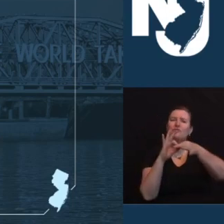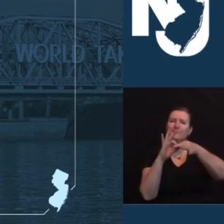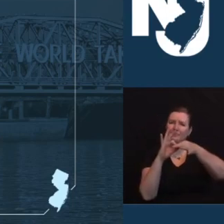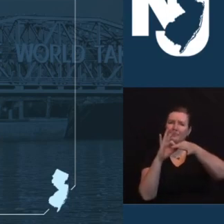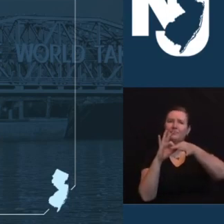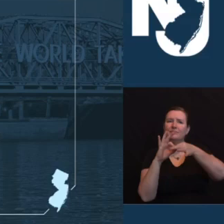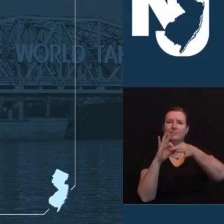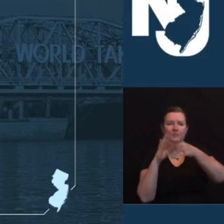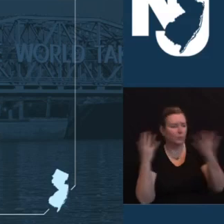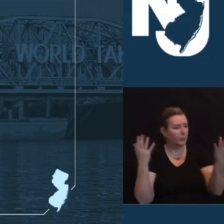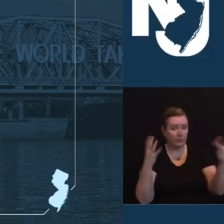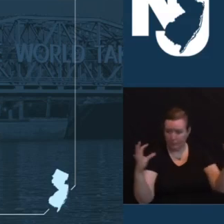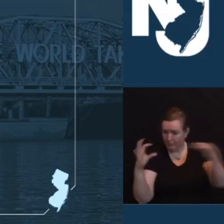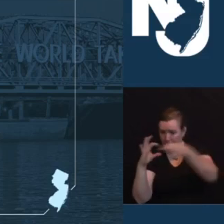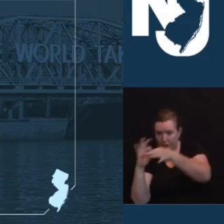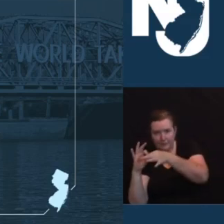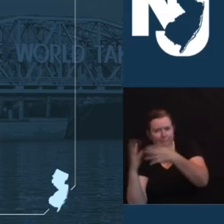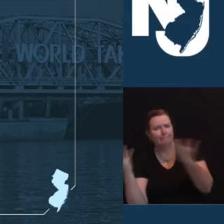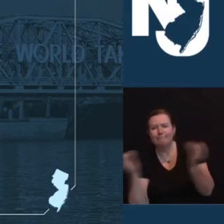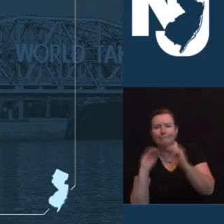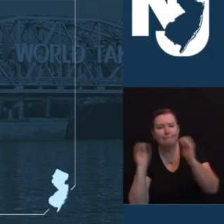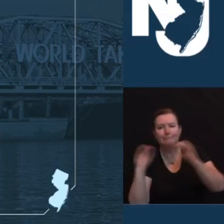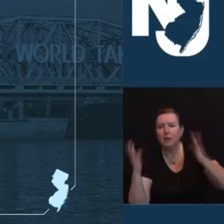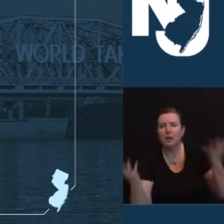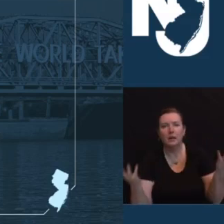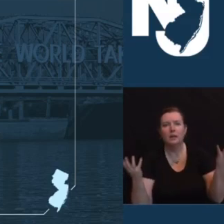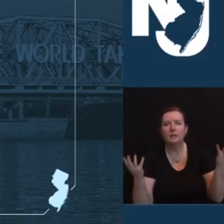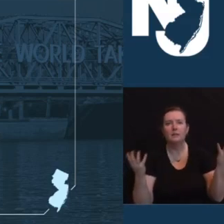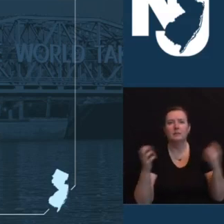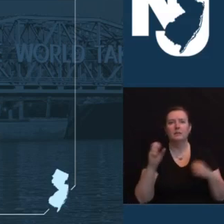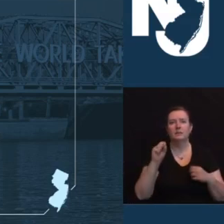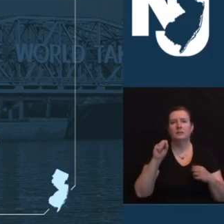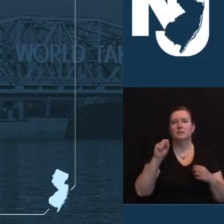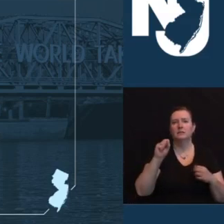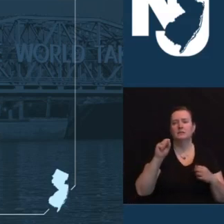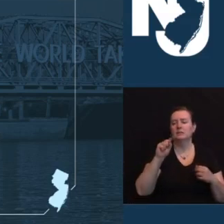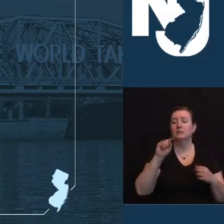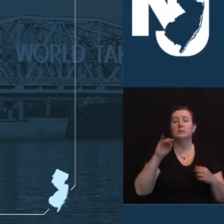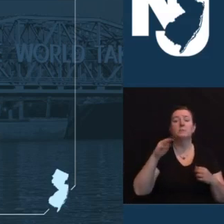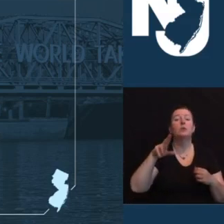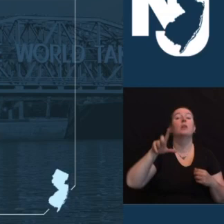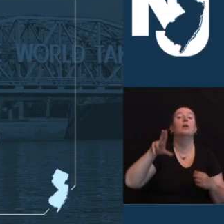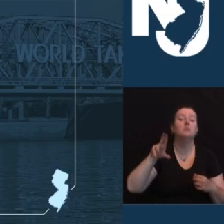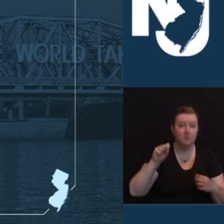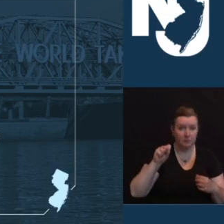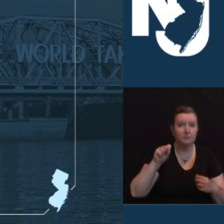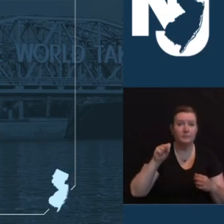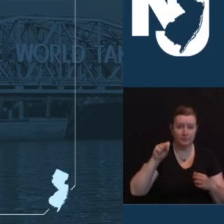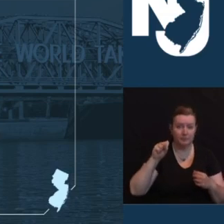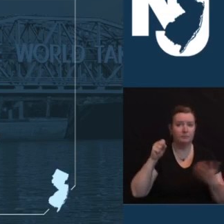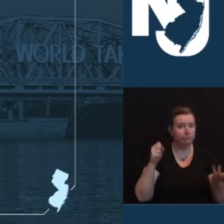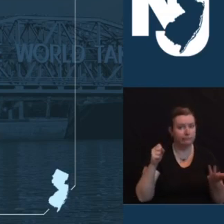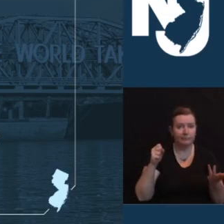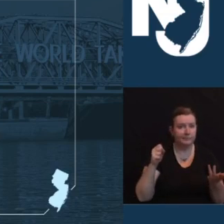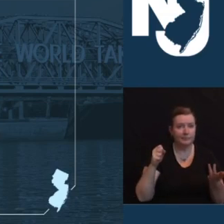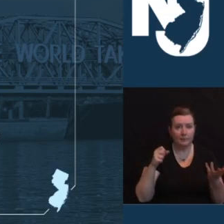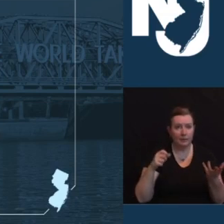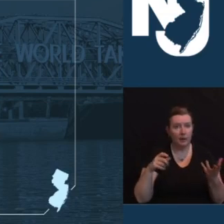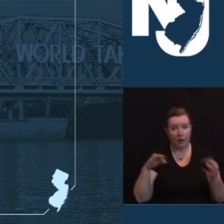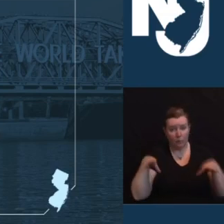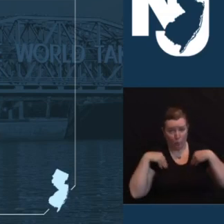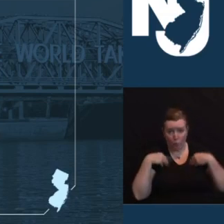at all levels. States need it. We've talked about that ad nauseum. Small businesses. How about if you're a restaurant owner right now? You're telling me you don't